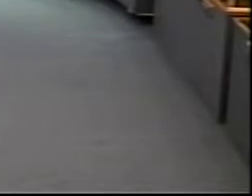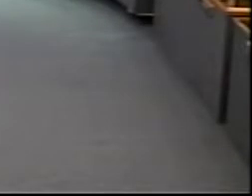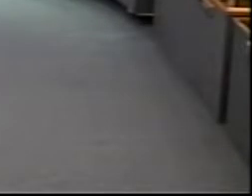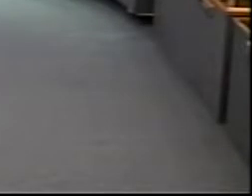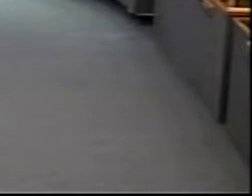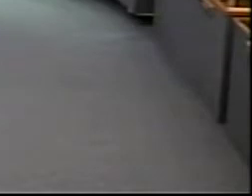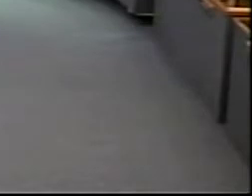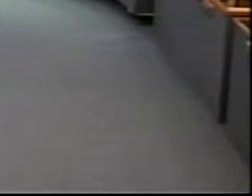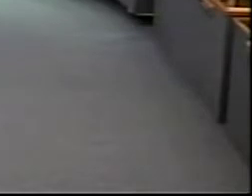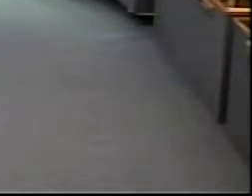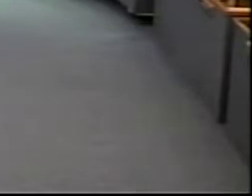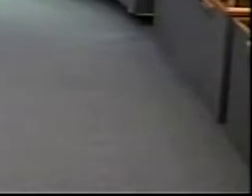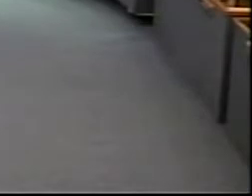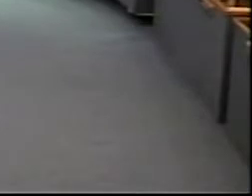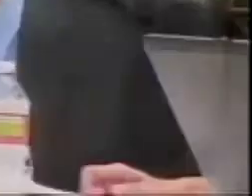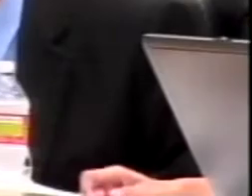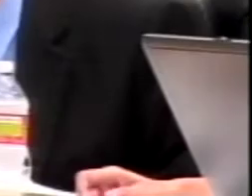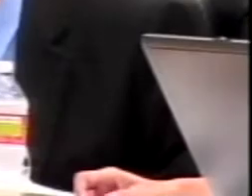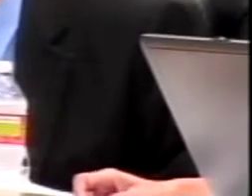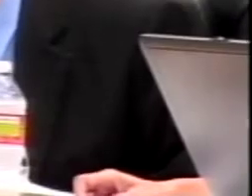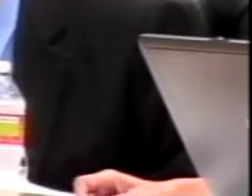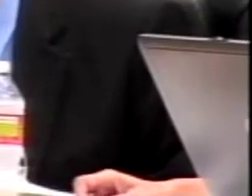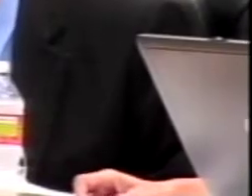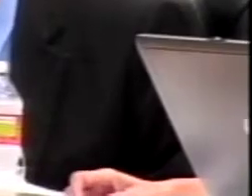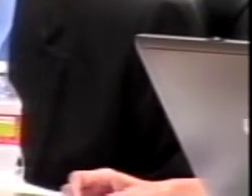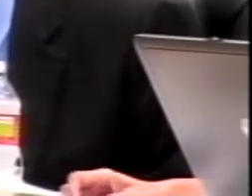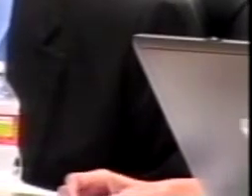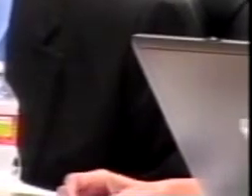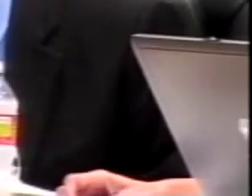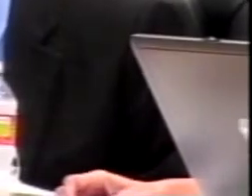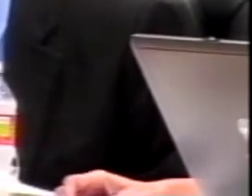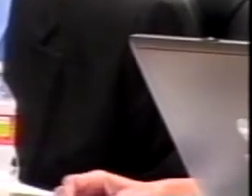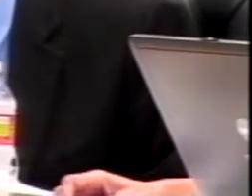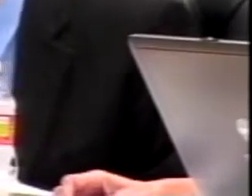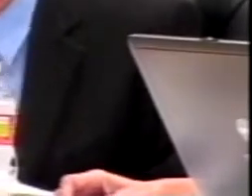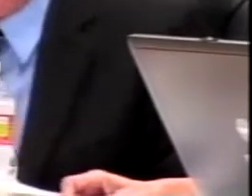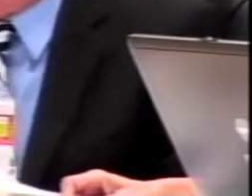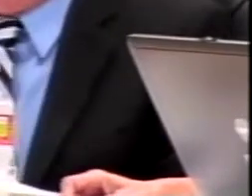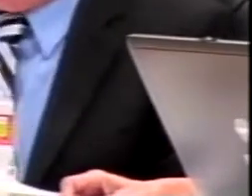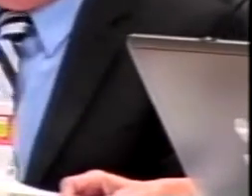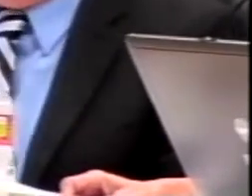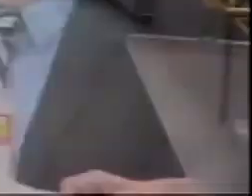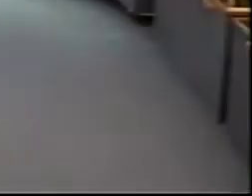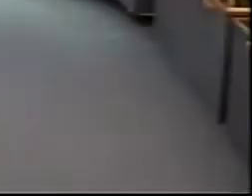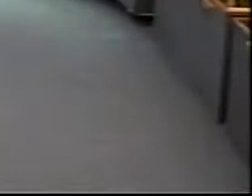time, Mr. Michel, if you'll go ahead and give the information, and we'll proceed from there.